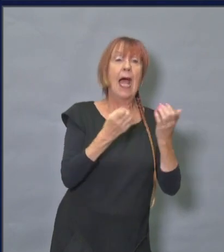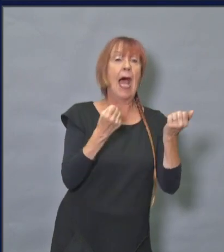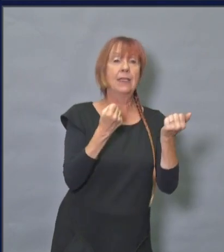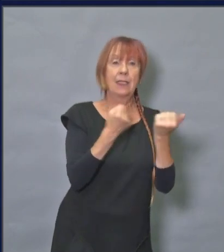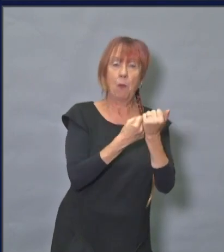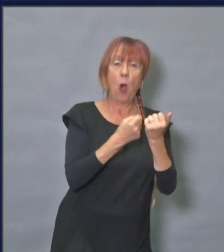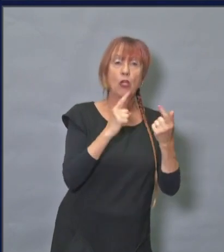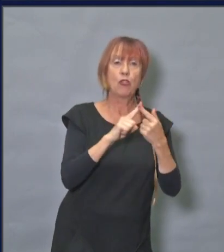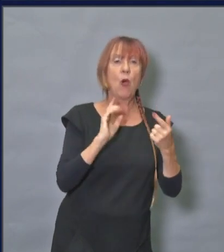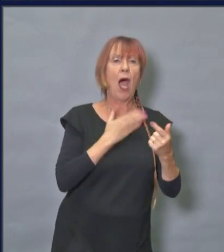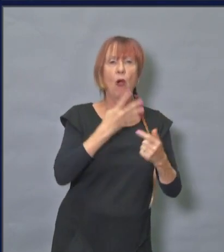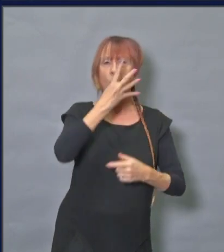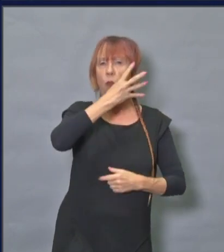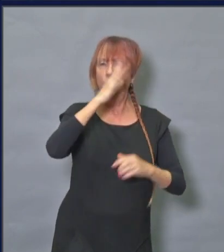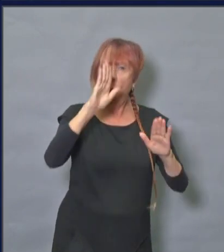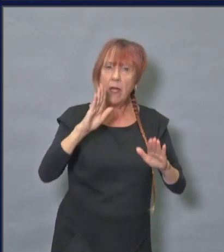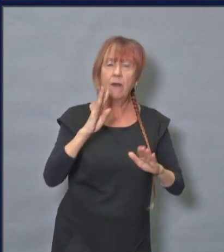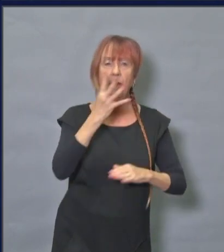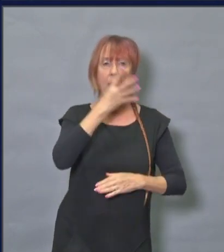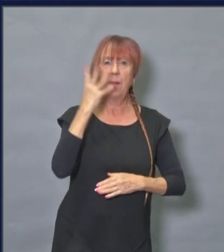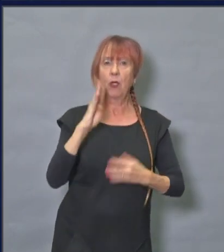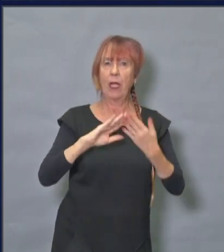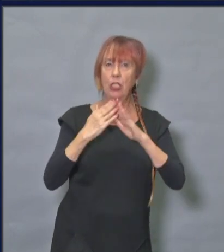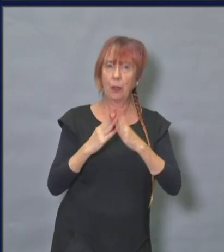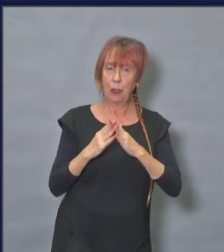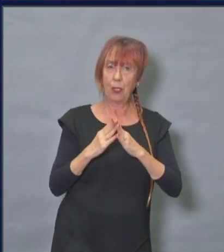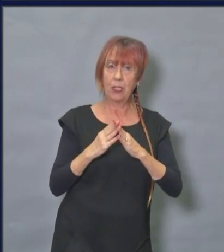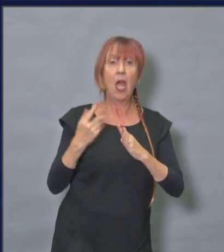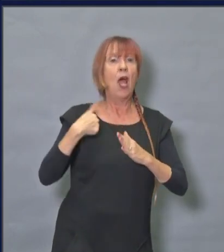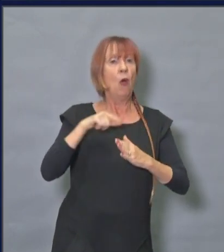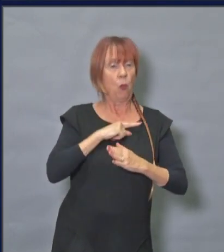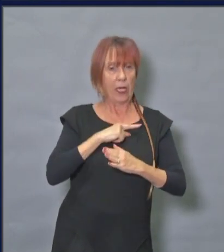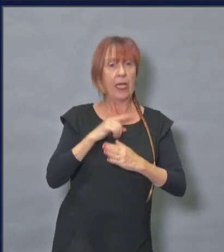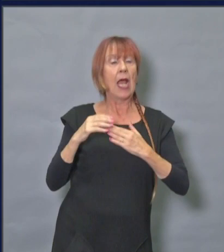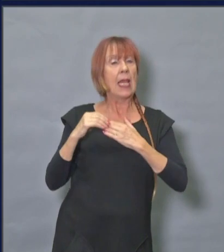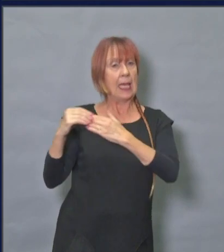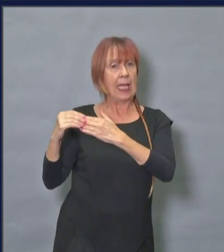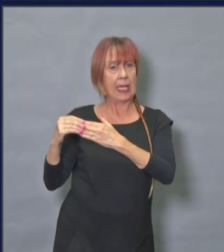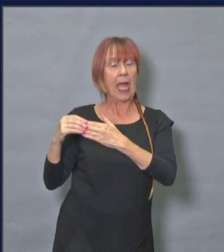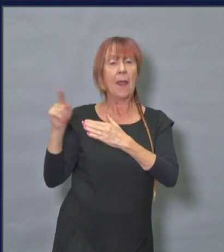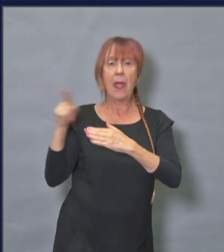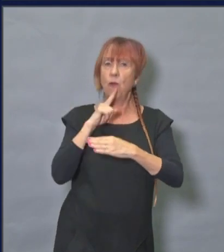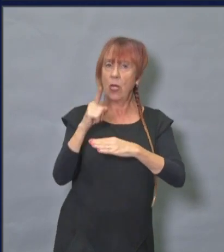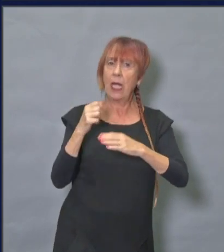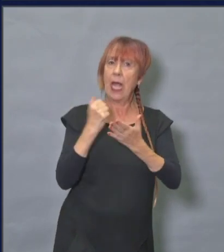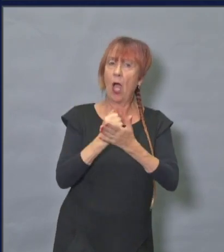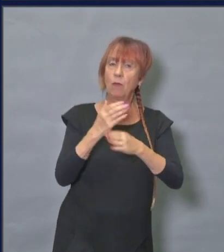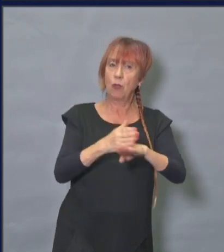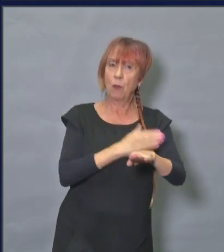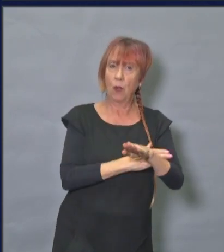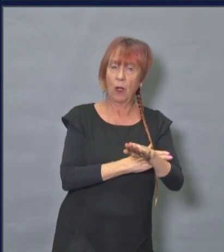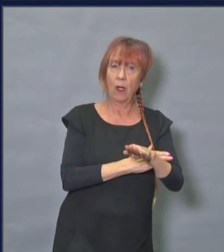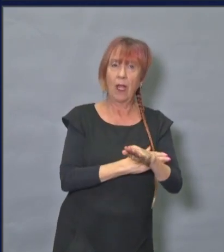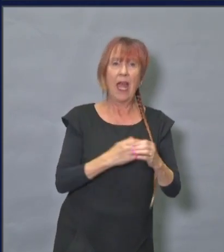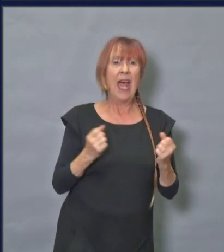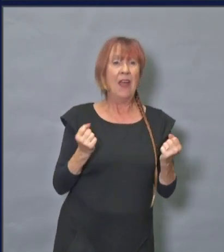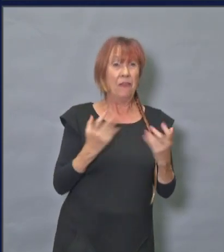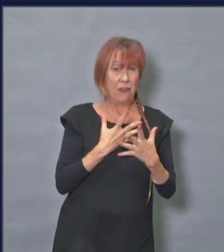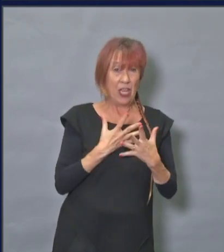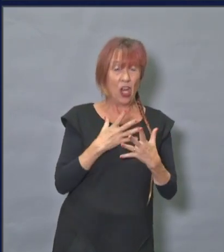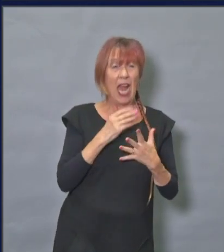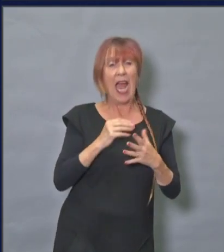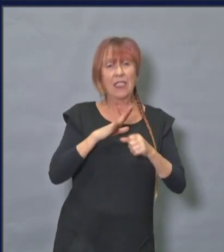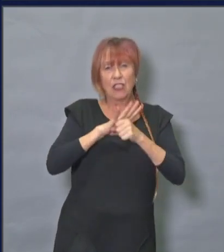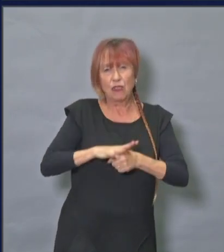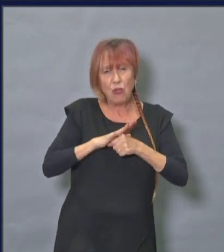these measures took leadership, and they did make a difference. The fear and both acute and chronic stress caused by